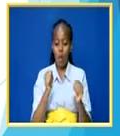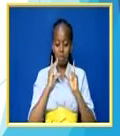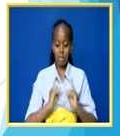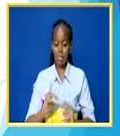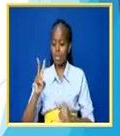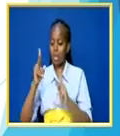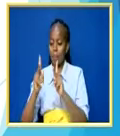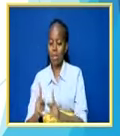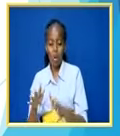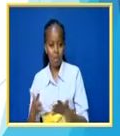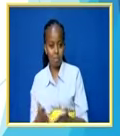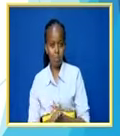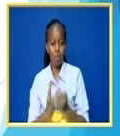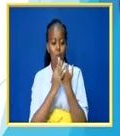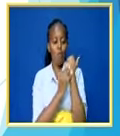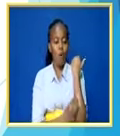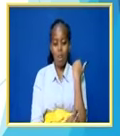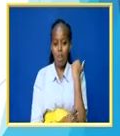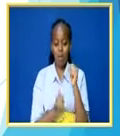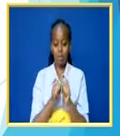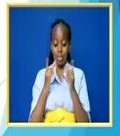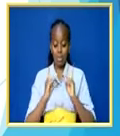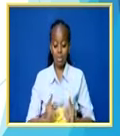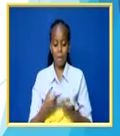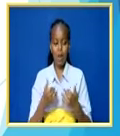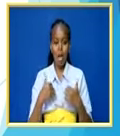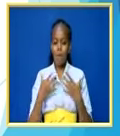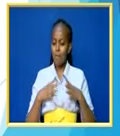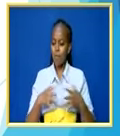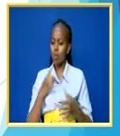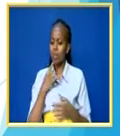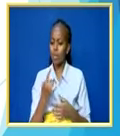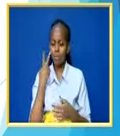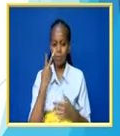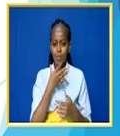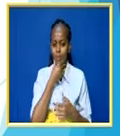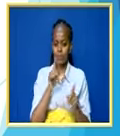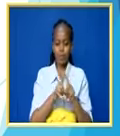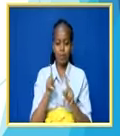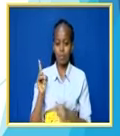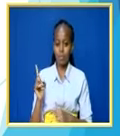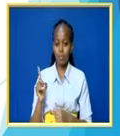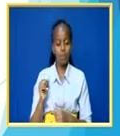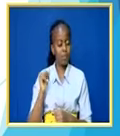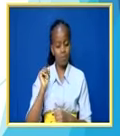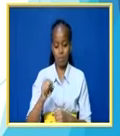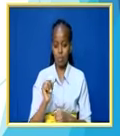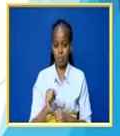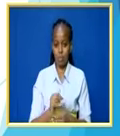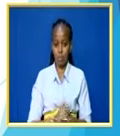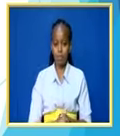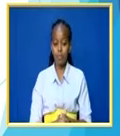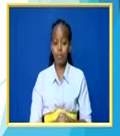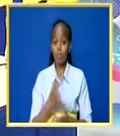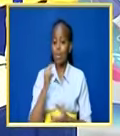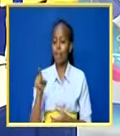second one is poorly groomed. But we have people, Shiko, you've seen boys who are like that. Even girls. That. I've seen that. They